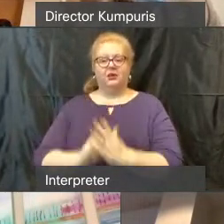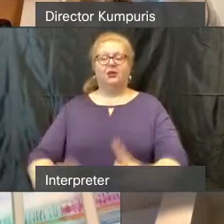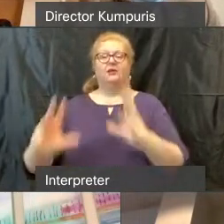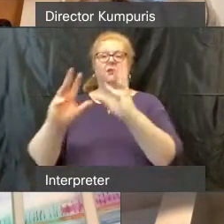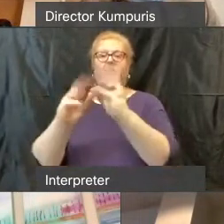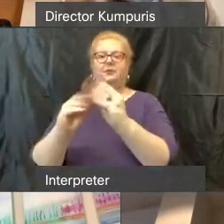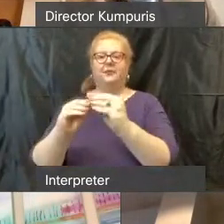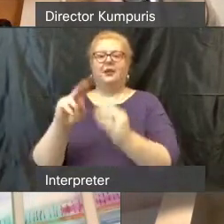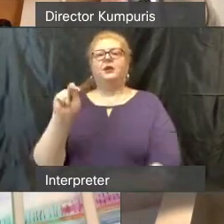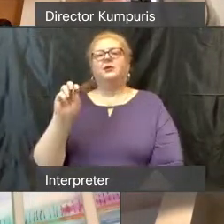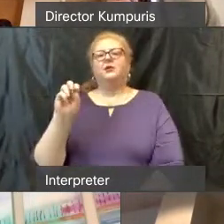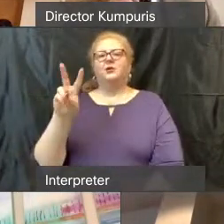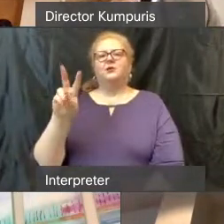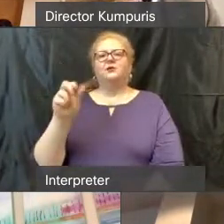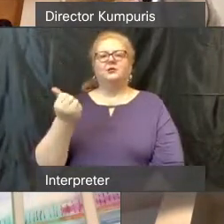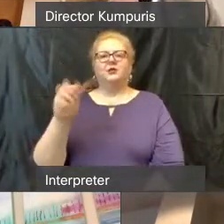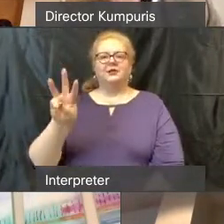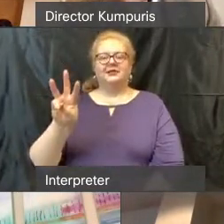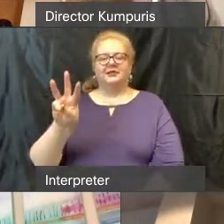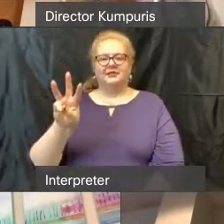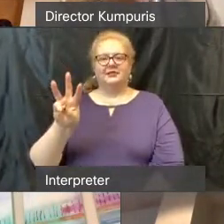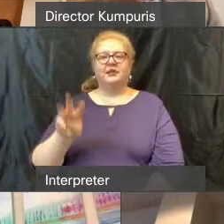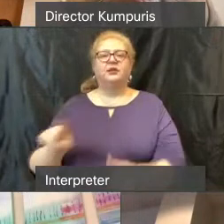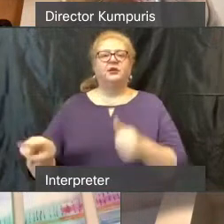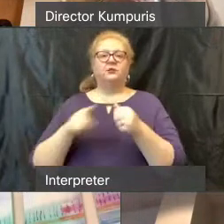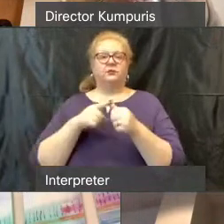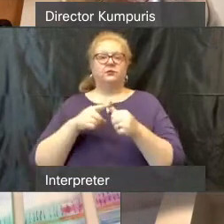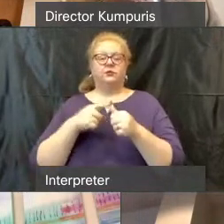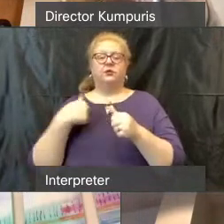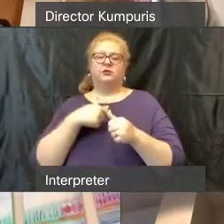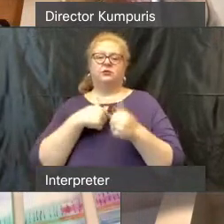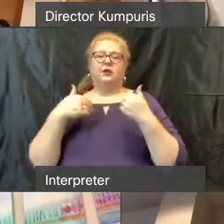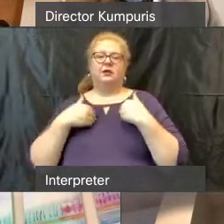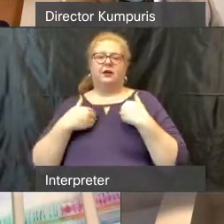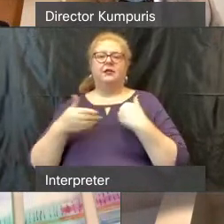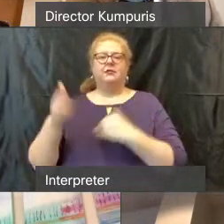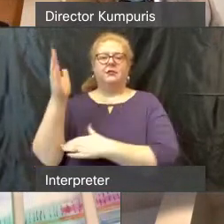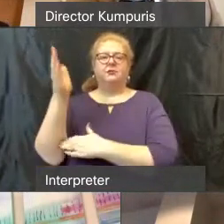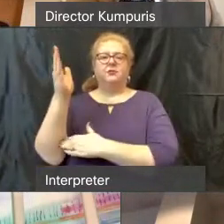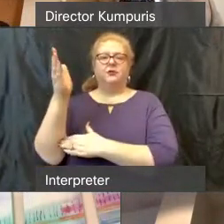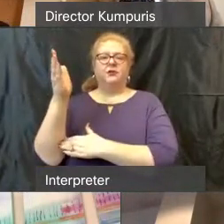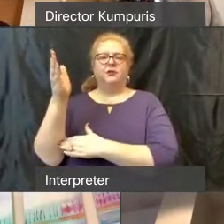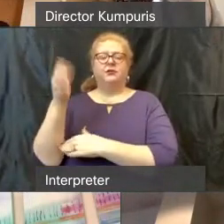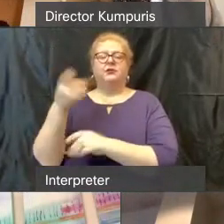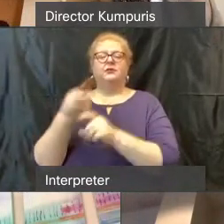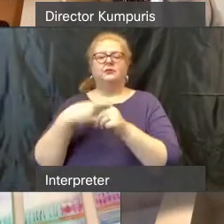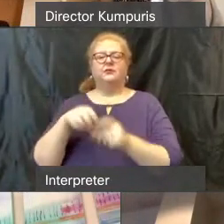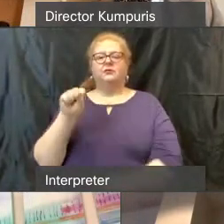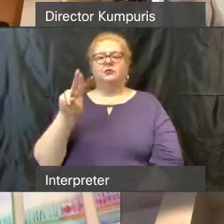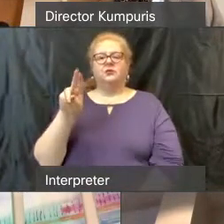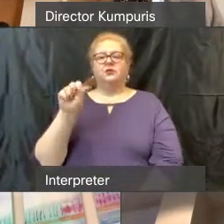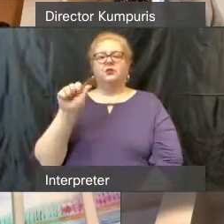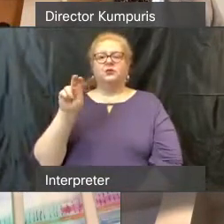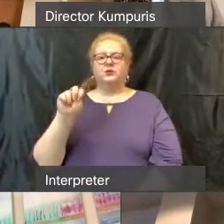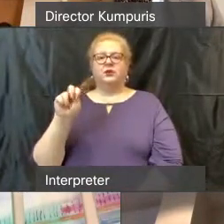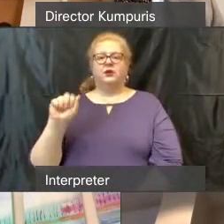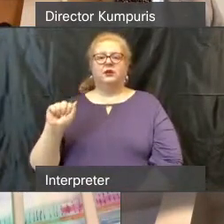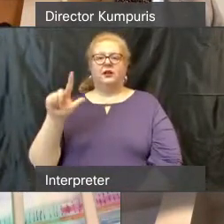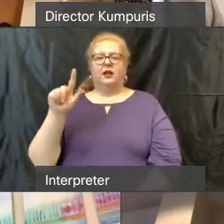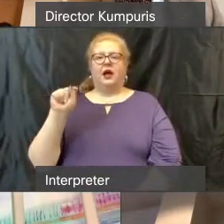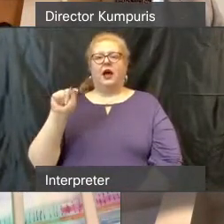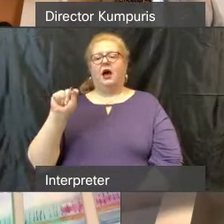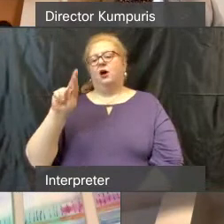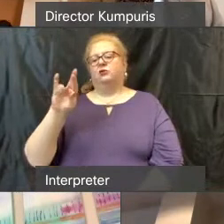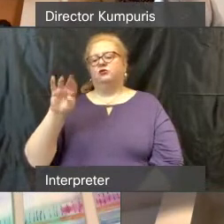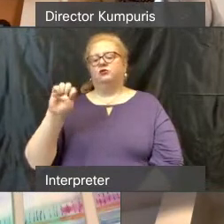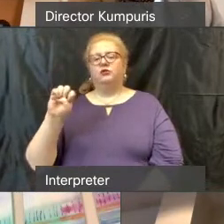have a presentation from our Zoo Director, Susan Altree, to give us a presentation on Glow